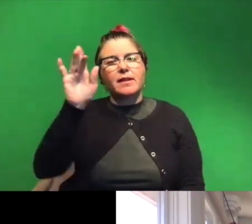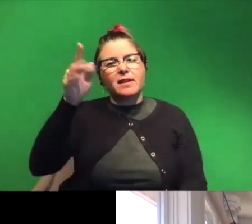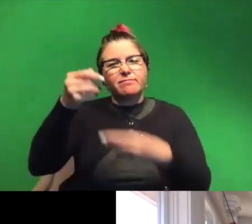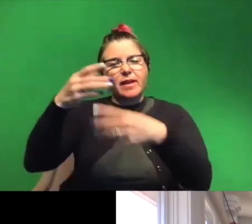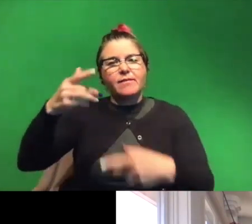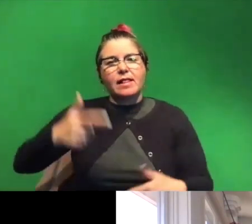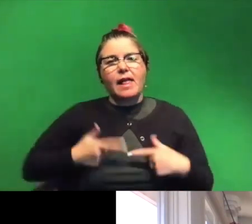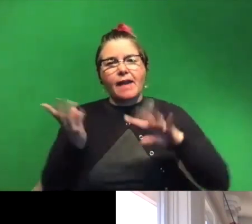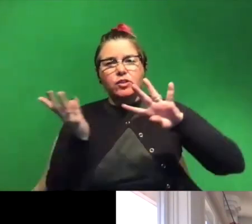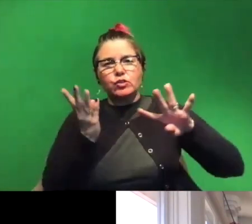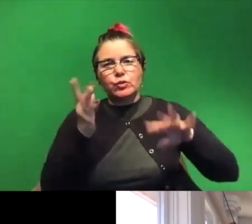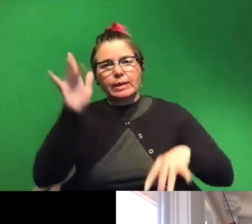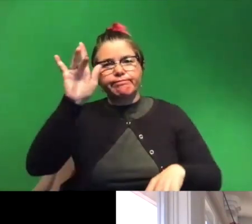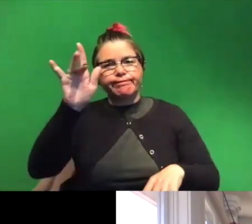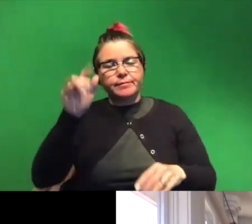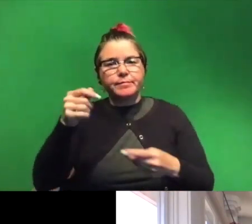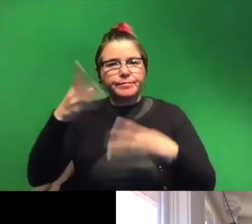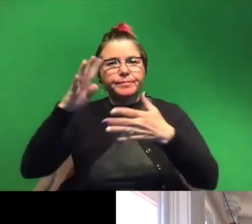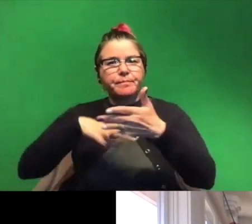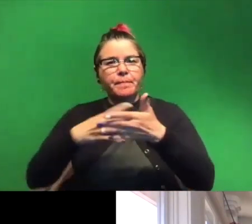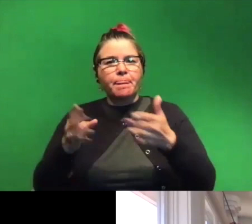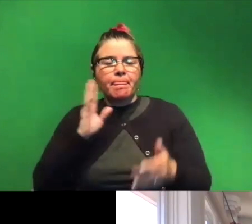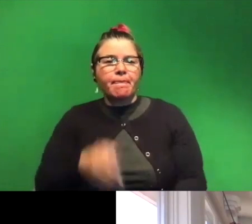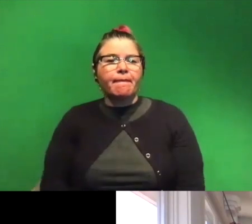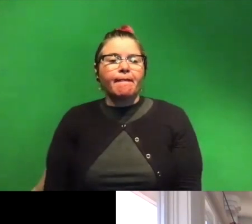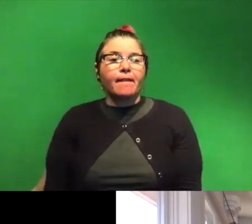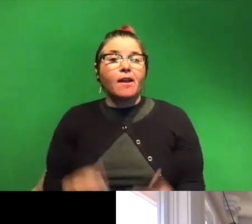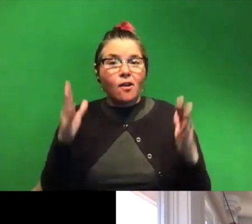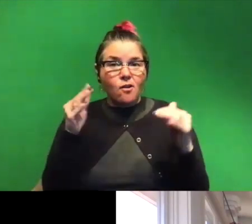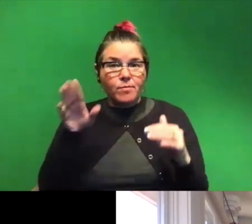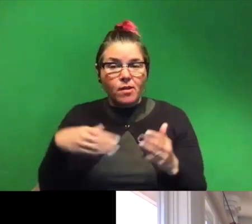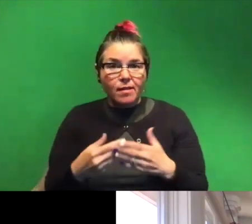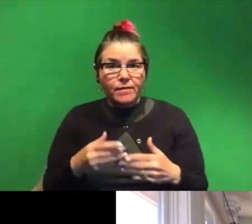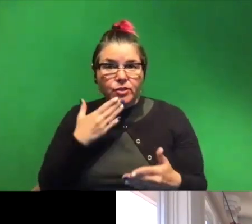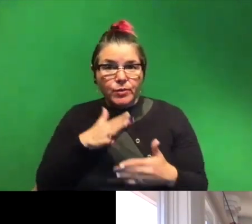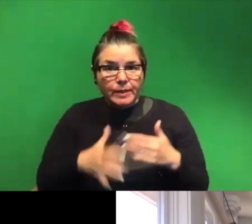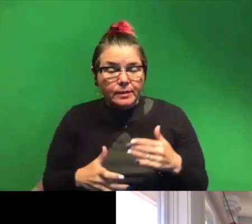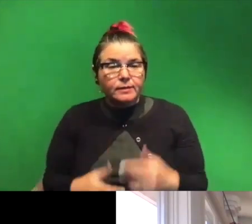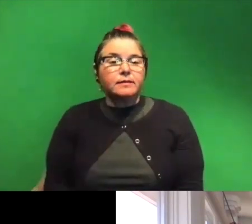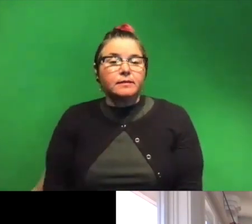stream bar. I hope you all have a good weekend